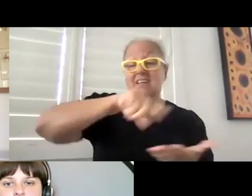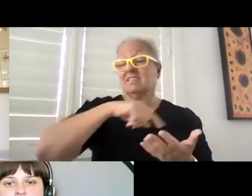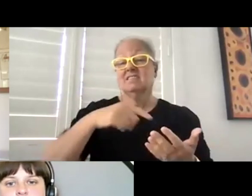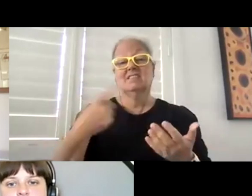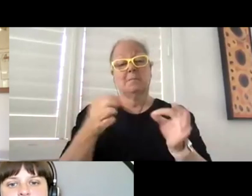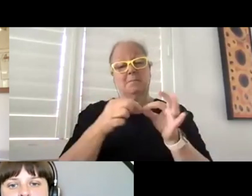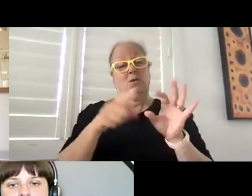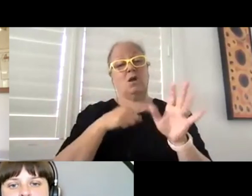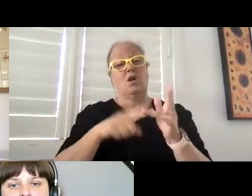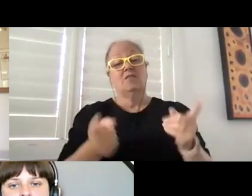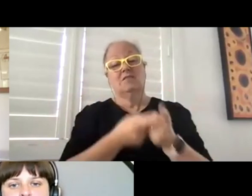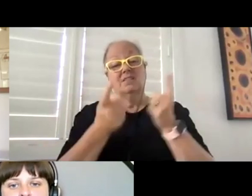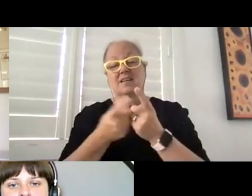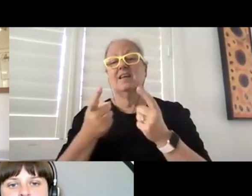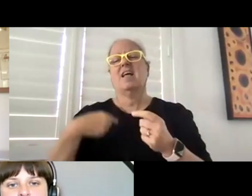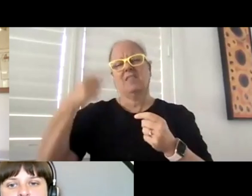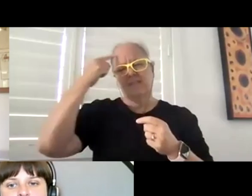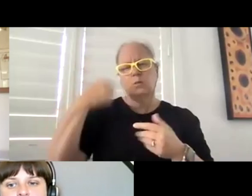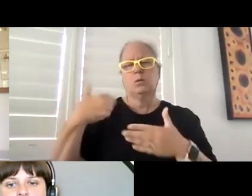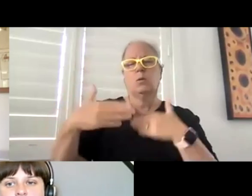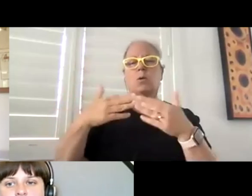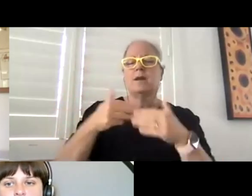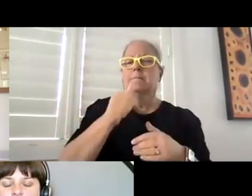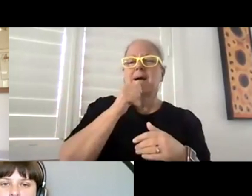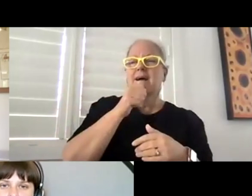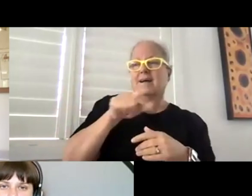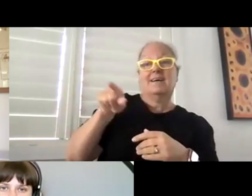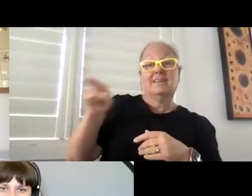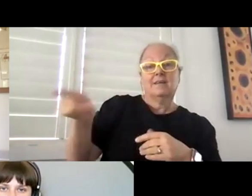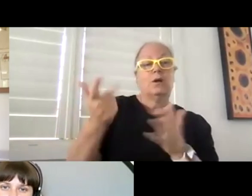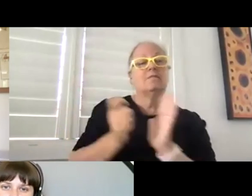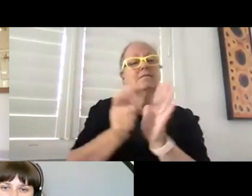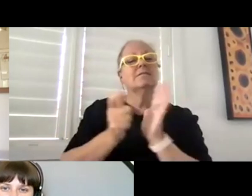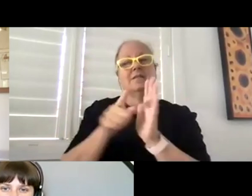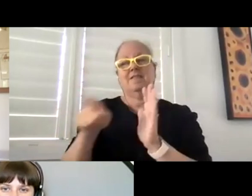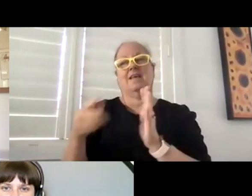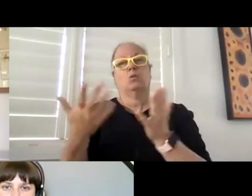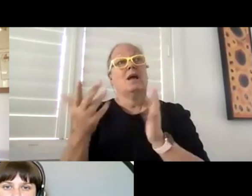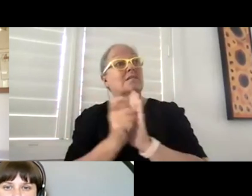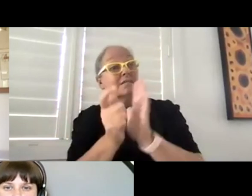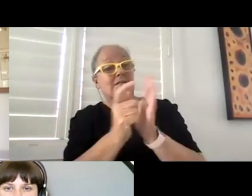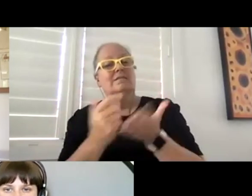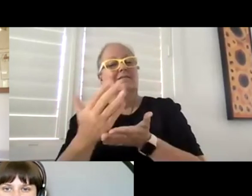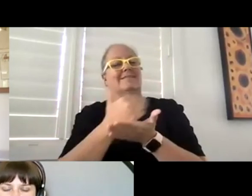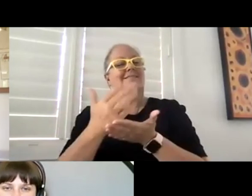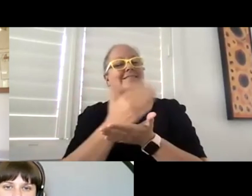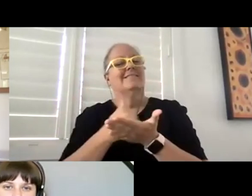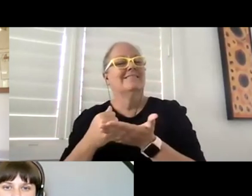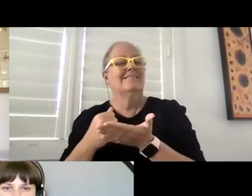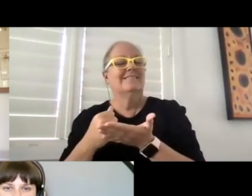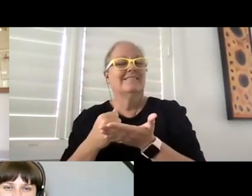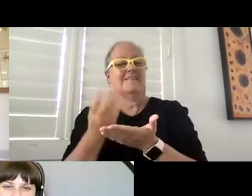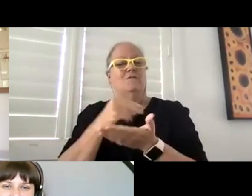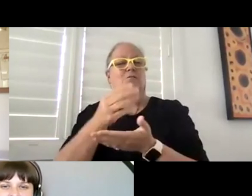BYO, and then I think there was a bar arrangement as well, because of course that's where the fundraising is. So yeah, I think